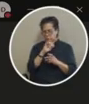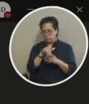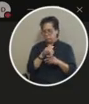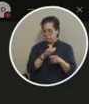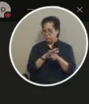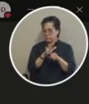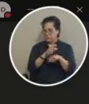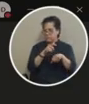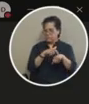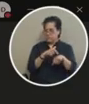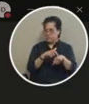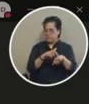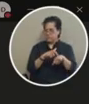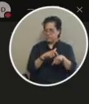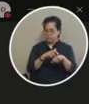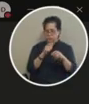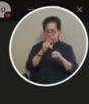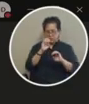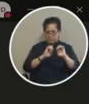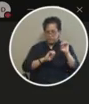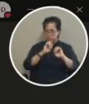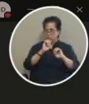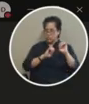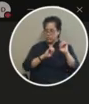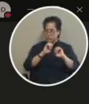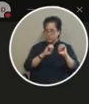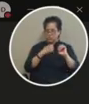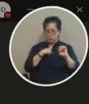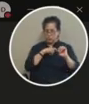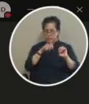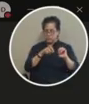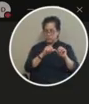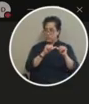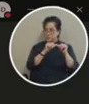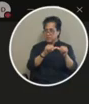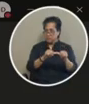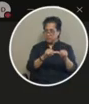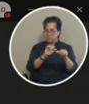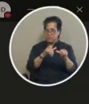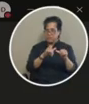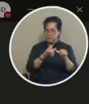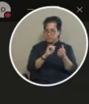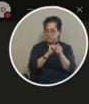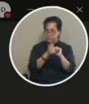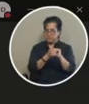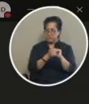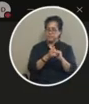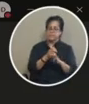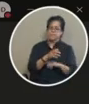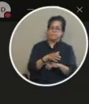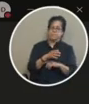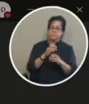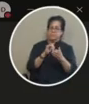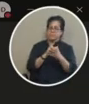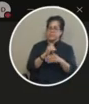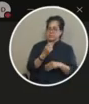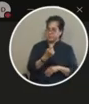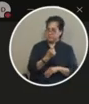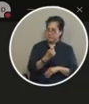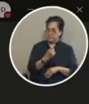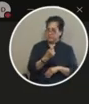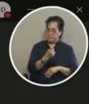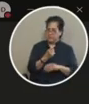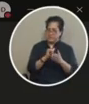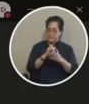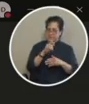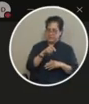time to be able to evaluate whether or not we need to continue this amendment. It is something that I think